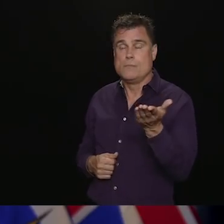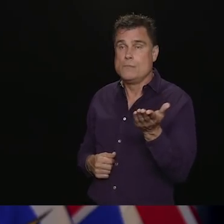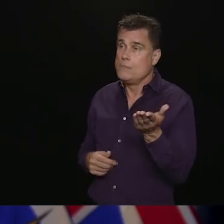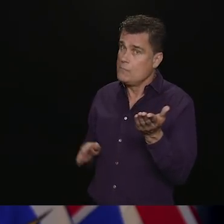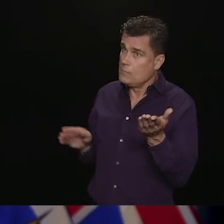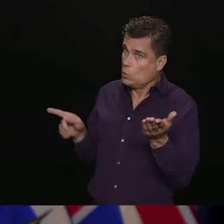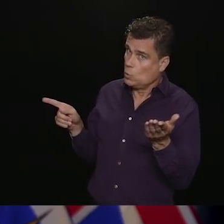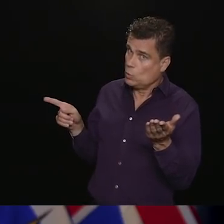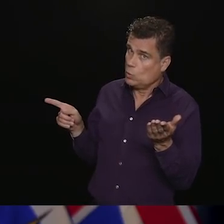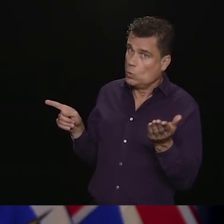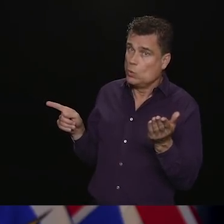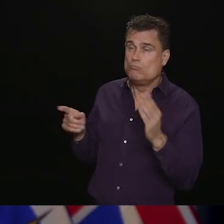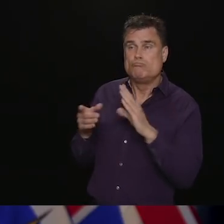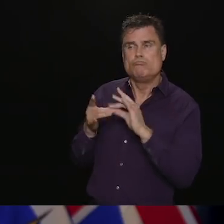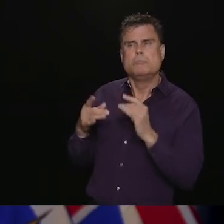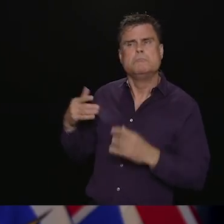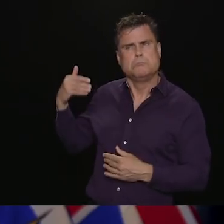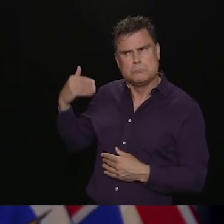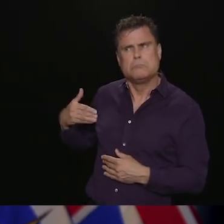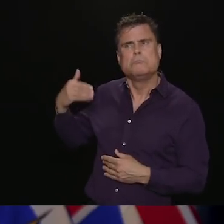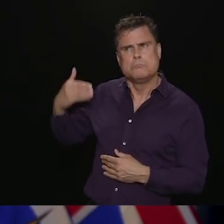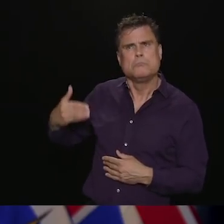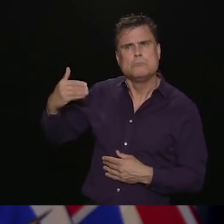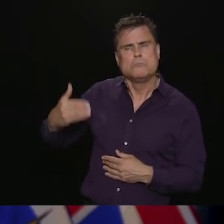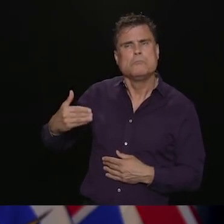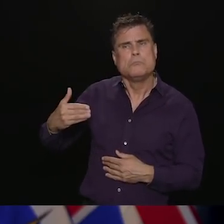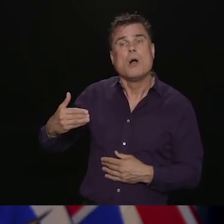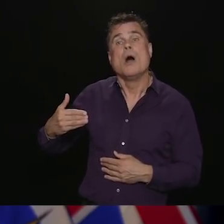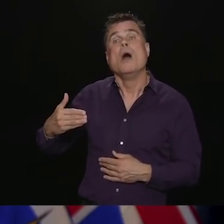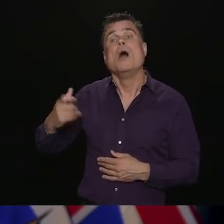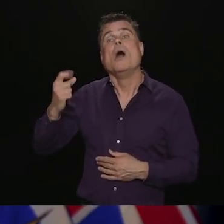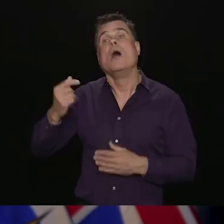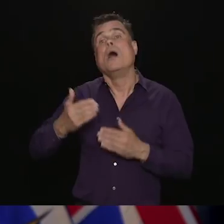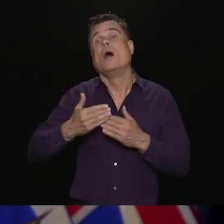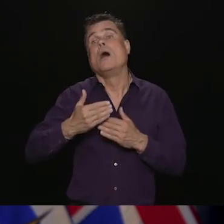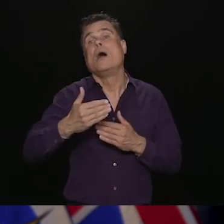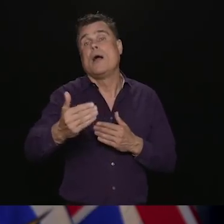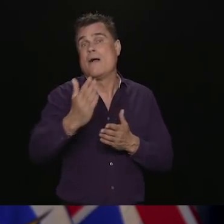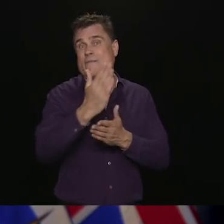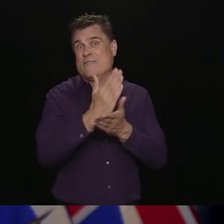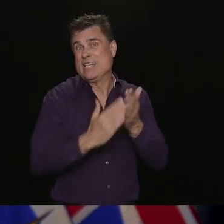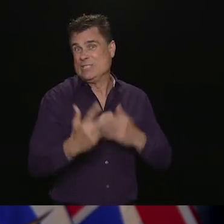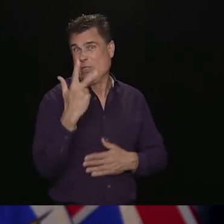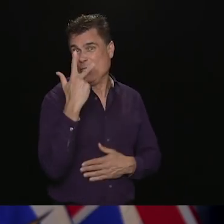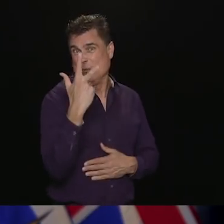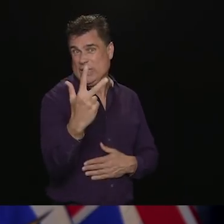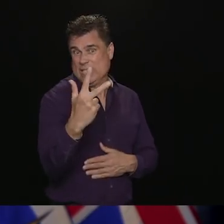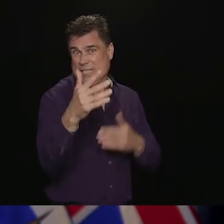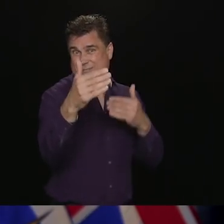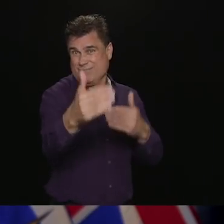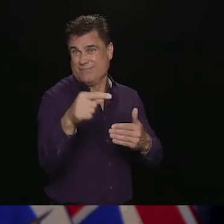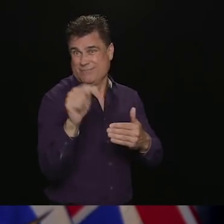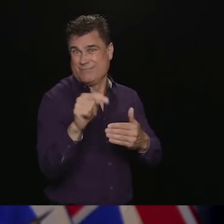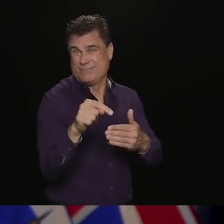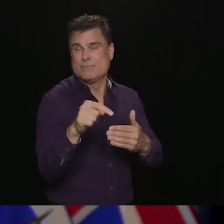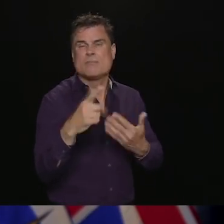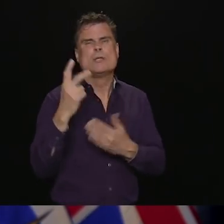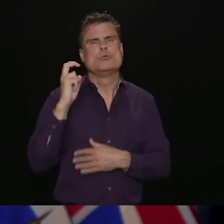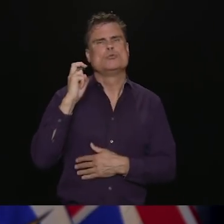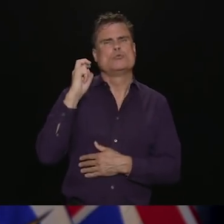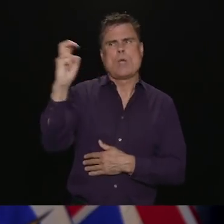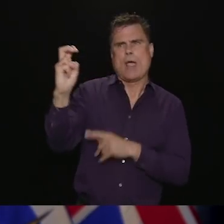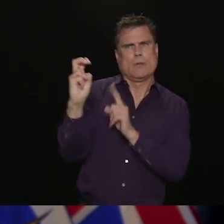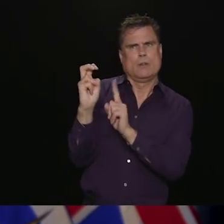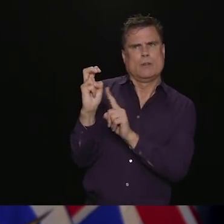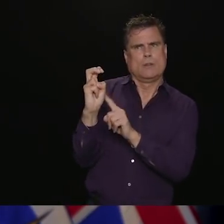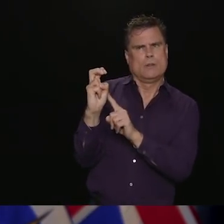about traveling safely. And I just want to confirm, is that something that you're saying British Columbians can do now? And if not, do you